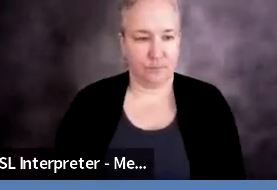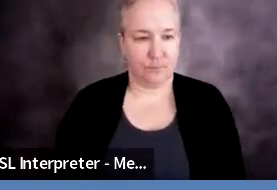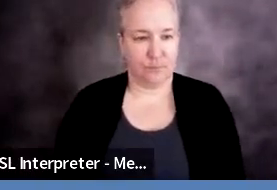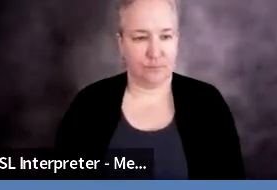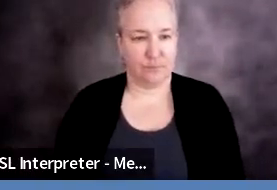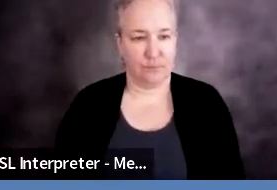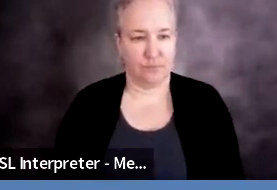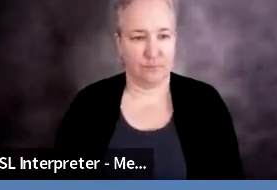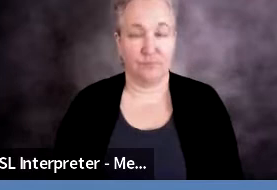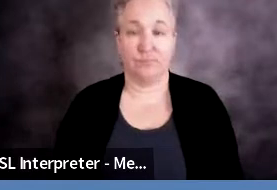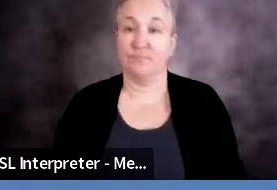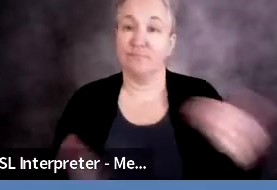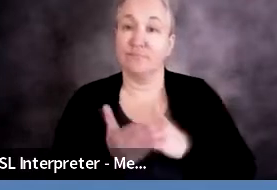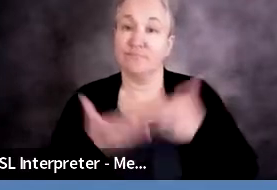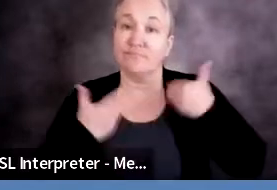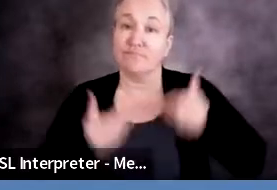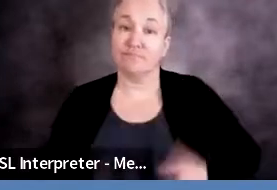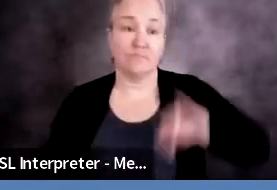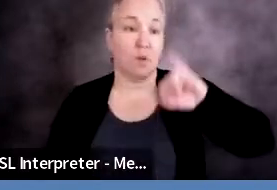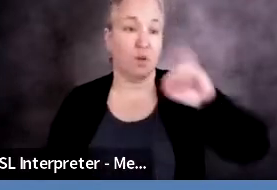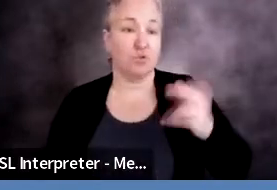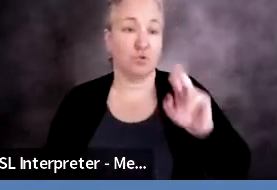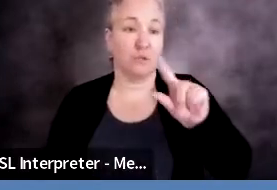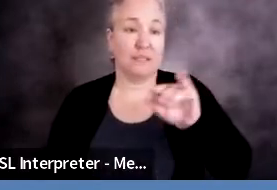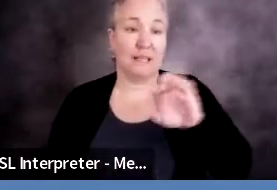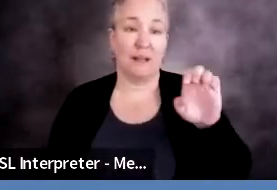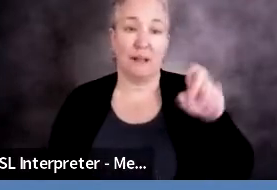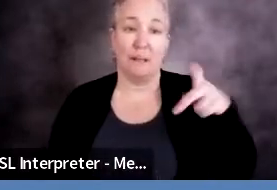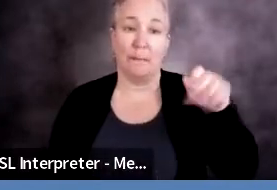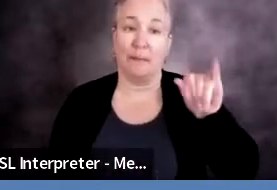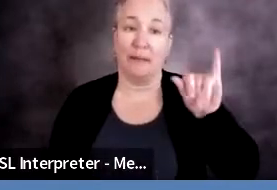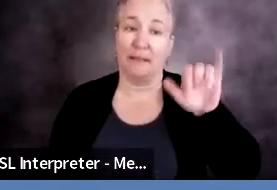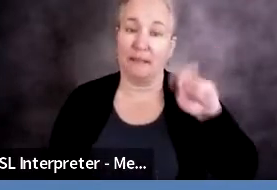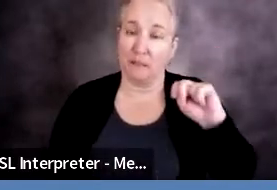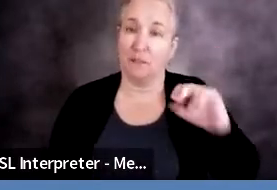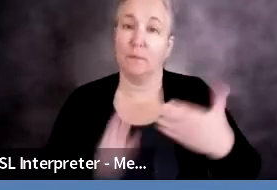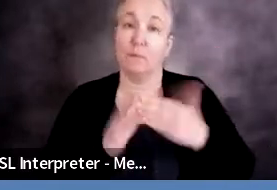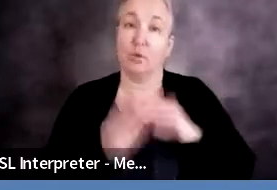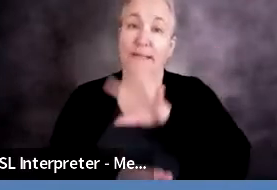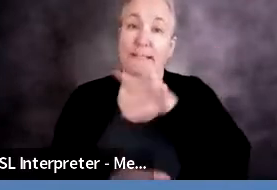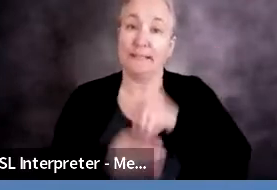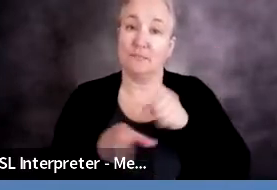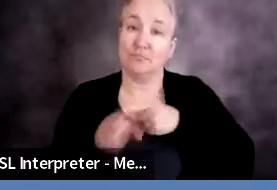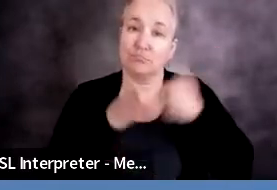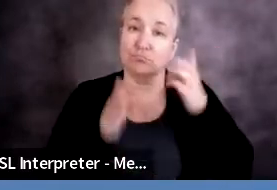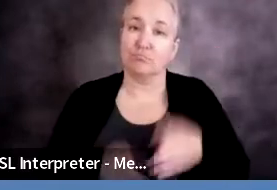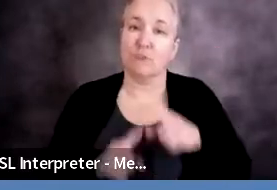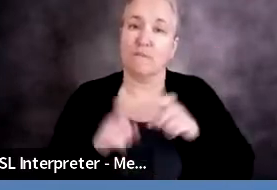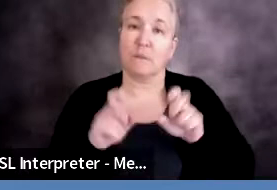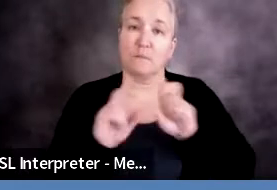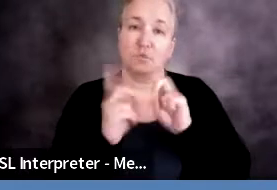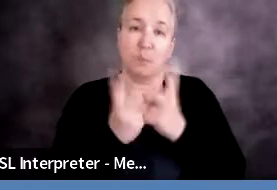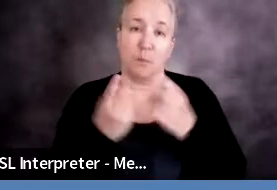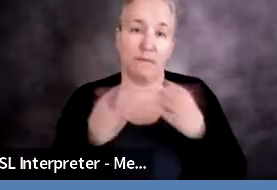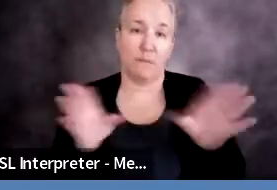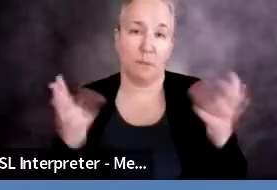Again, everyone, my name is Juliette Palin, Community Engagement Specialist from the Department of Public